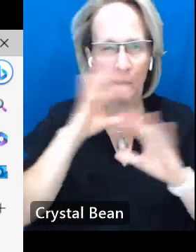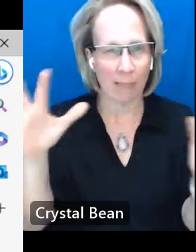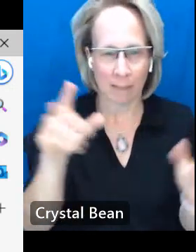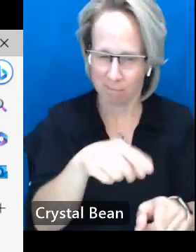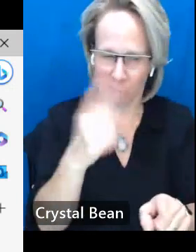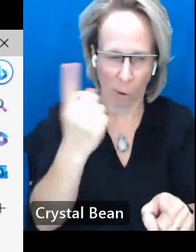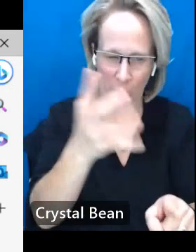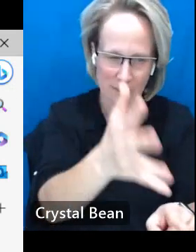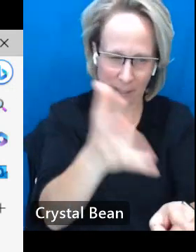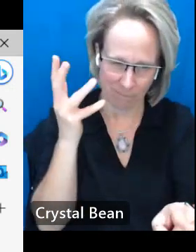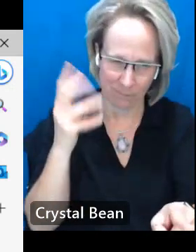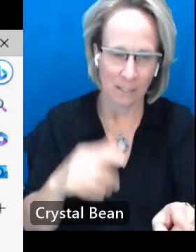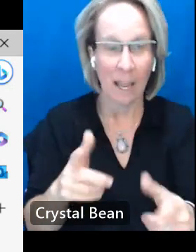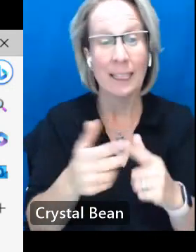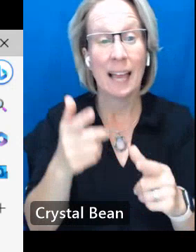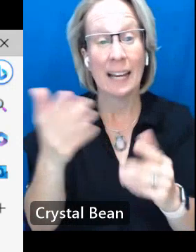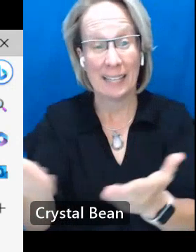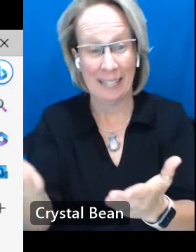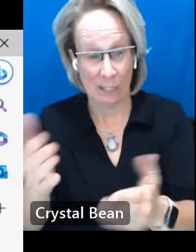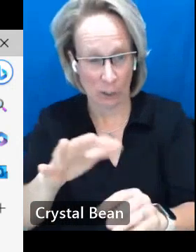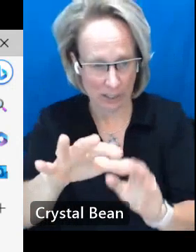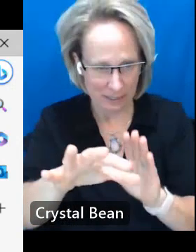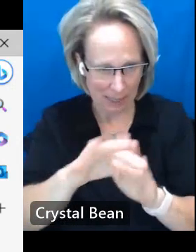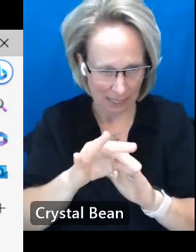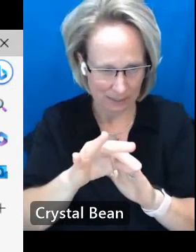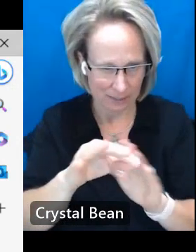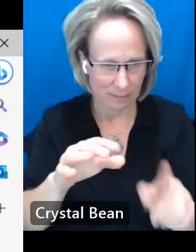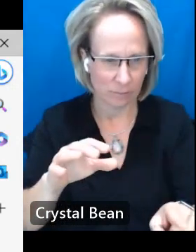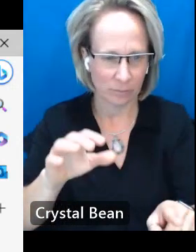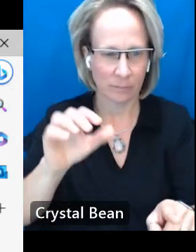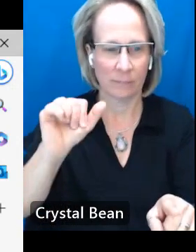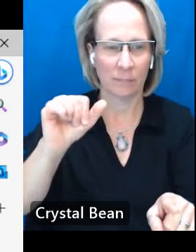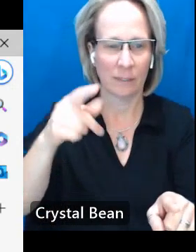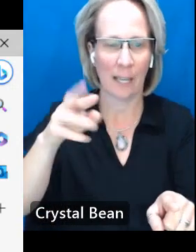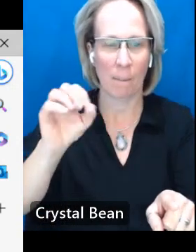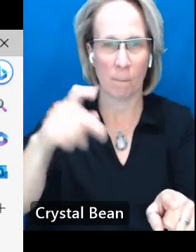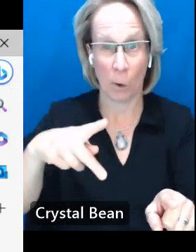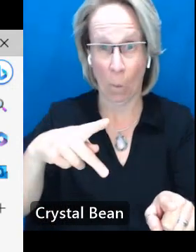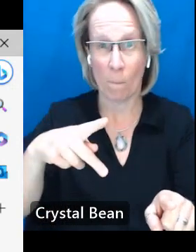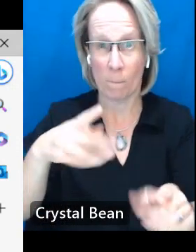then here's where I actually select it. So let's look at their appropriation budget.